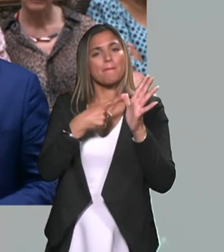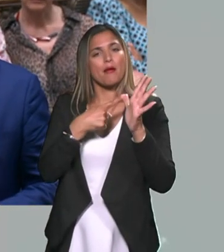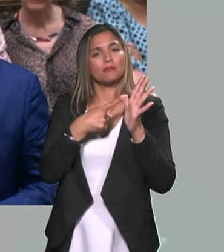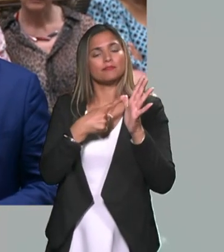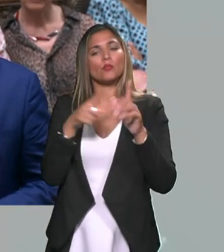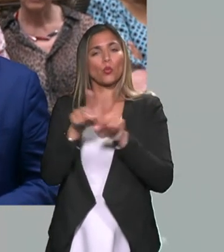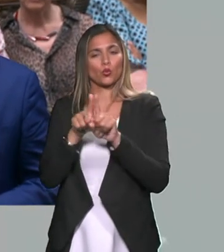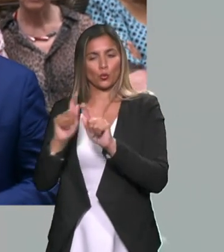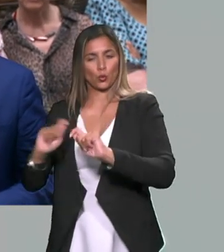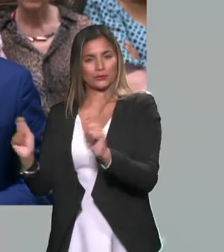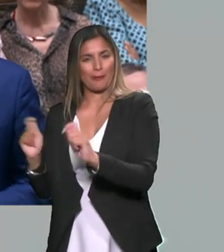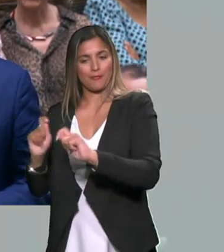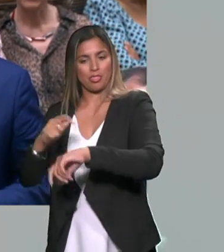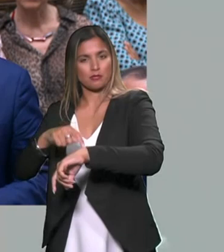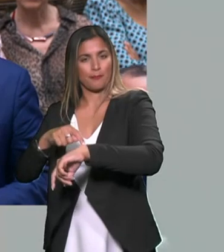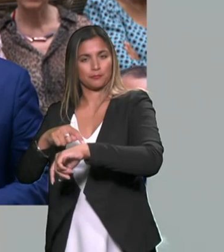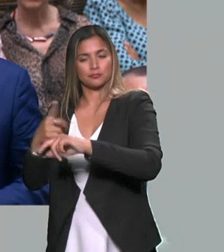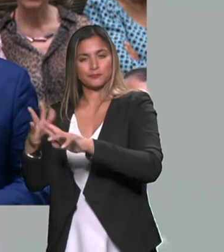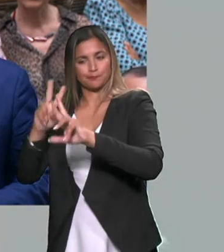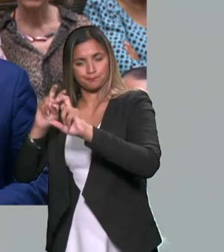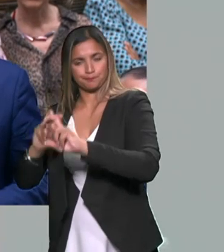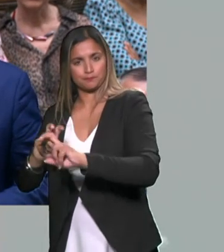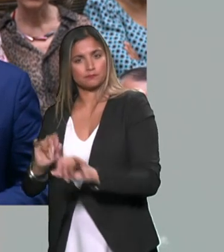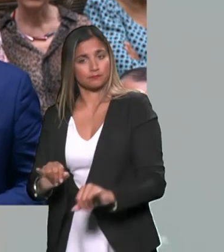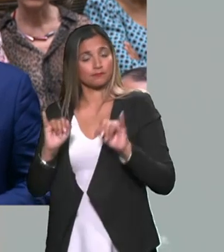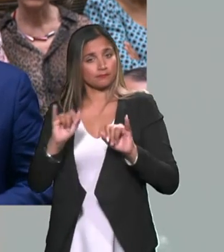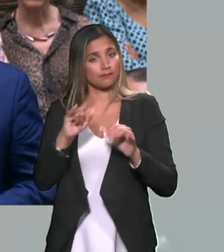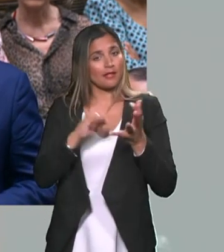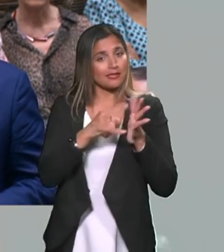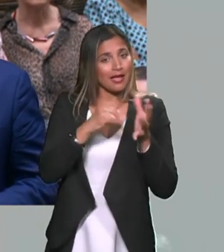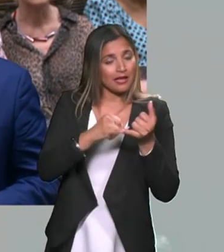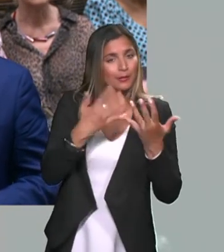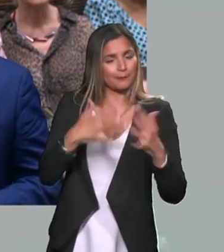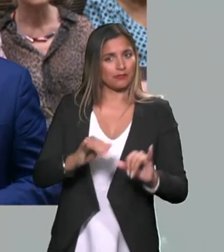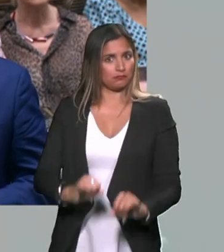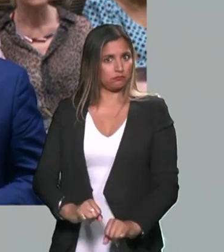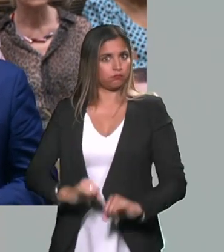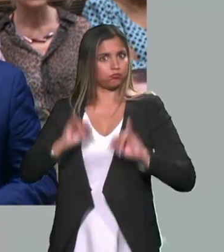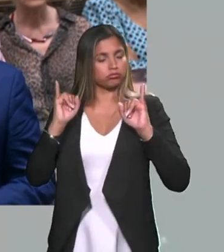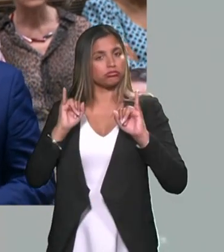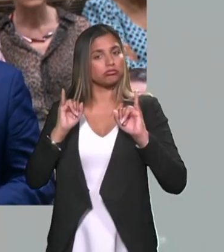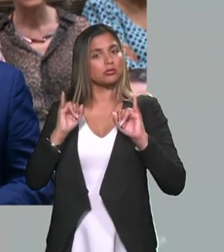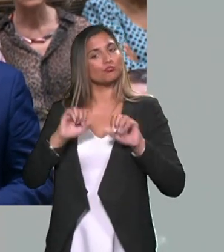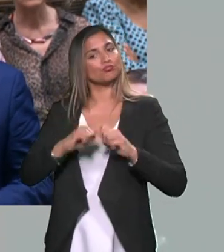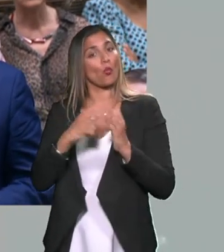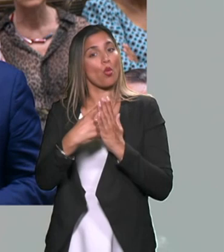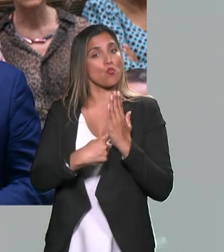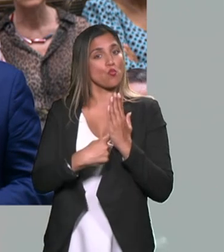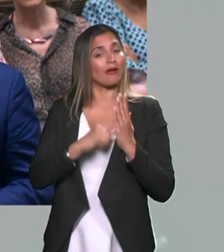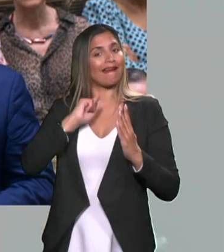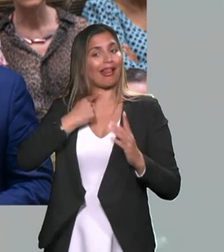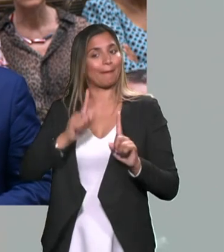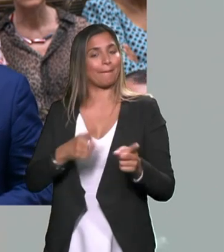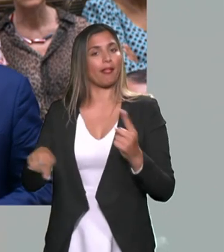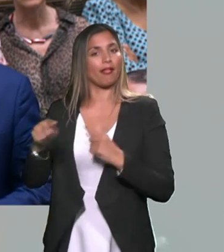evidence of unlawful killings by special forces, this time in Afghanistan. When this came up before, the government, and in